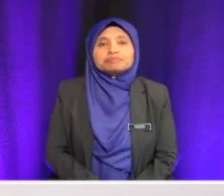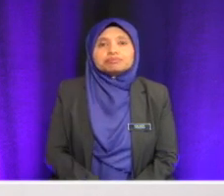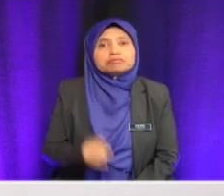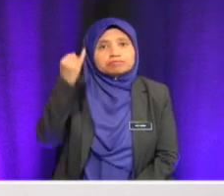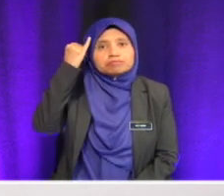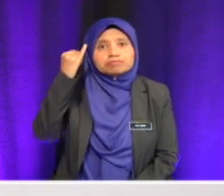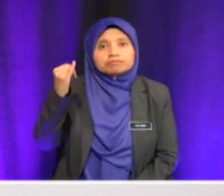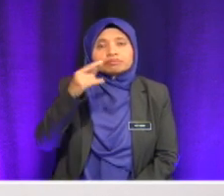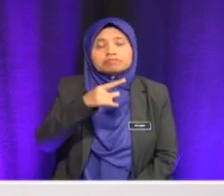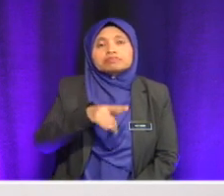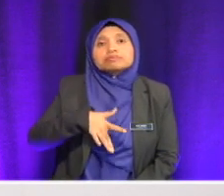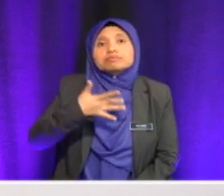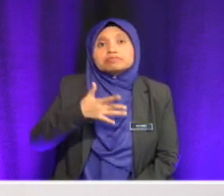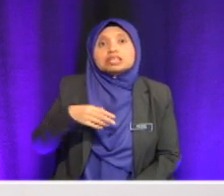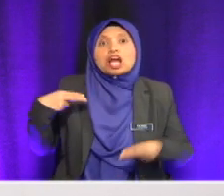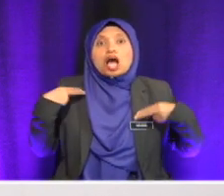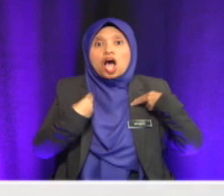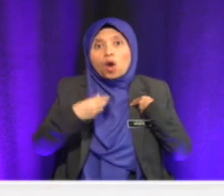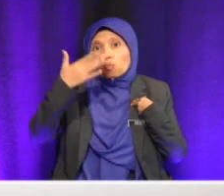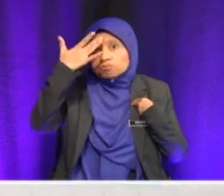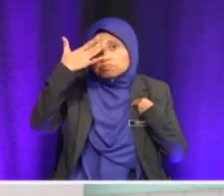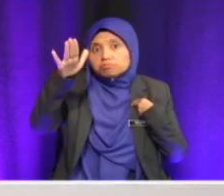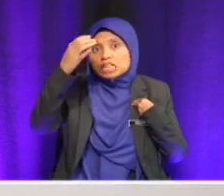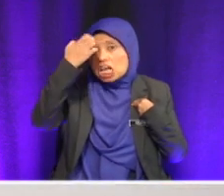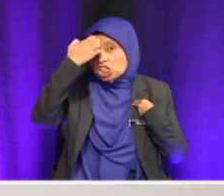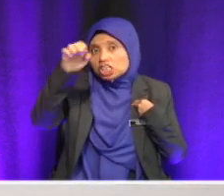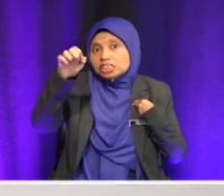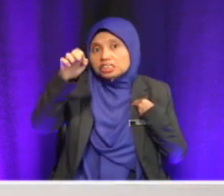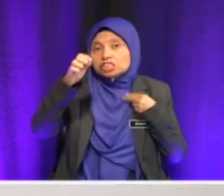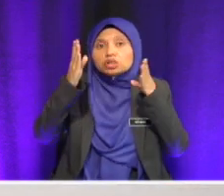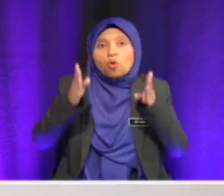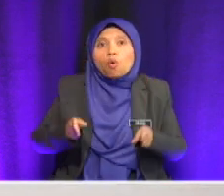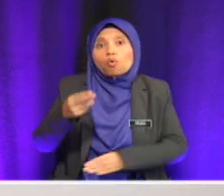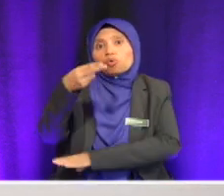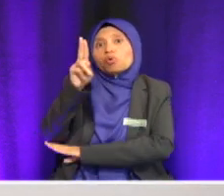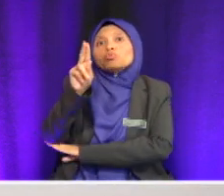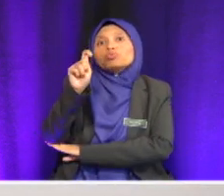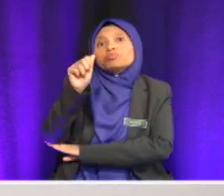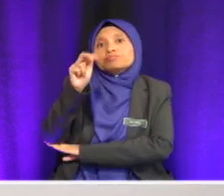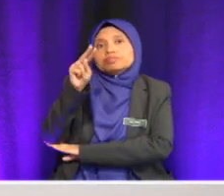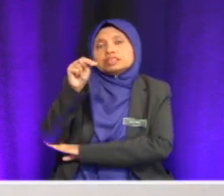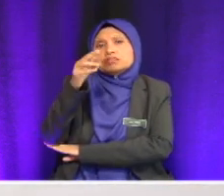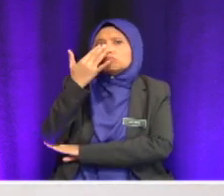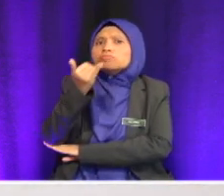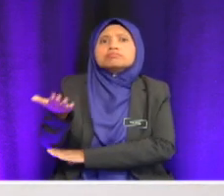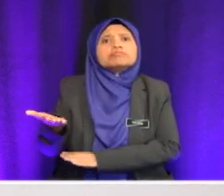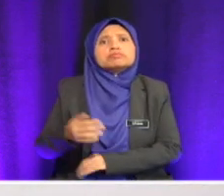In my opinion, the most intelligent animals is orangutan. Orangutan. So why? Why do you choose orangutan?